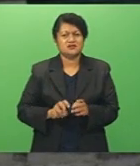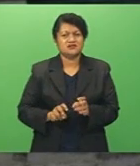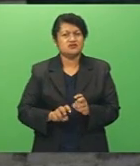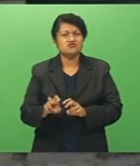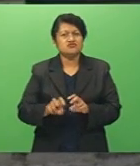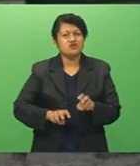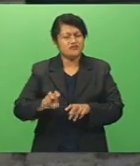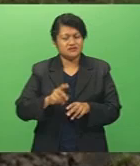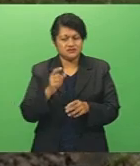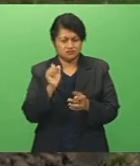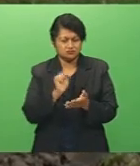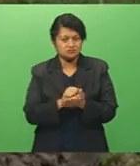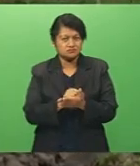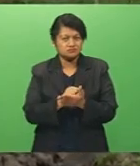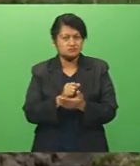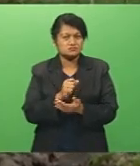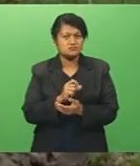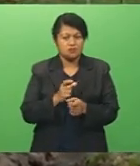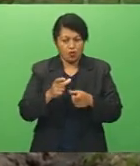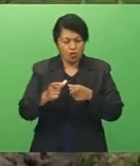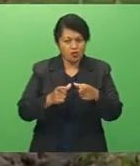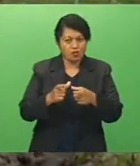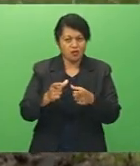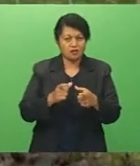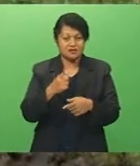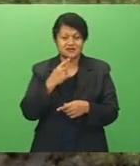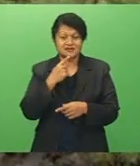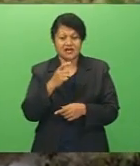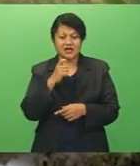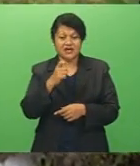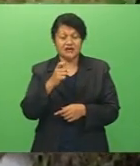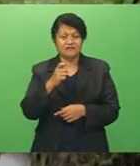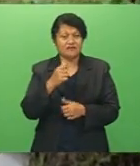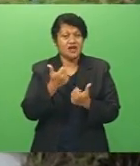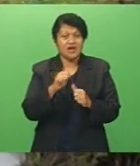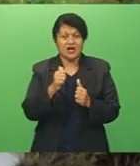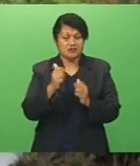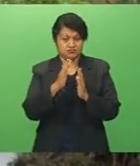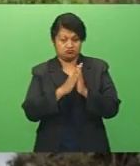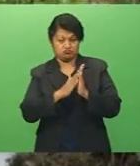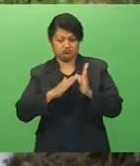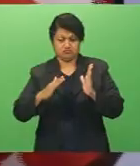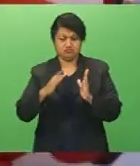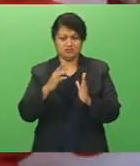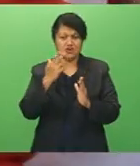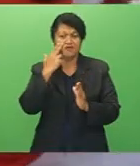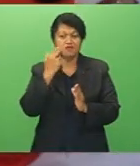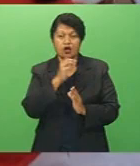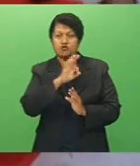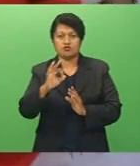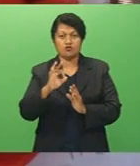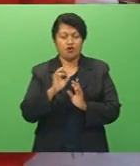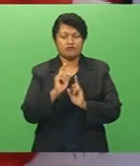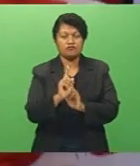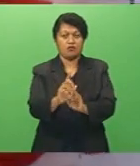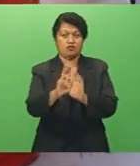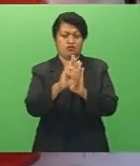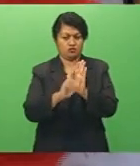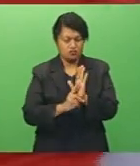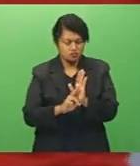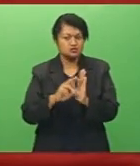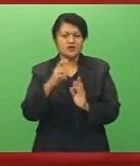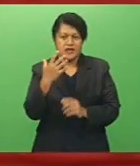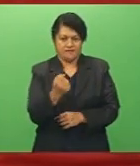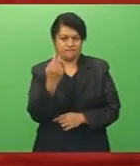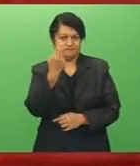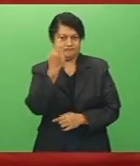ensure that they will make. Wycliffe says if any vehicles are found in breach, immediate steps will be taken to stop them. He says there could be errors